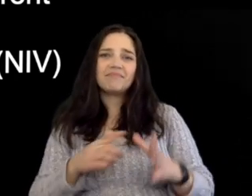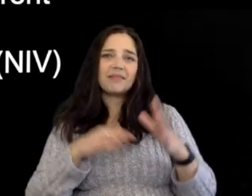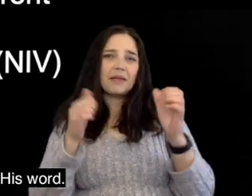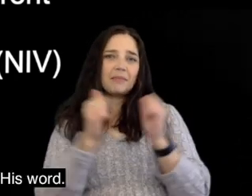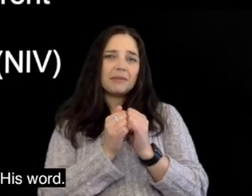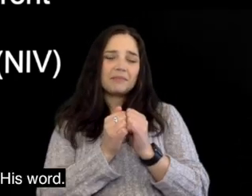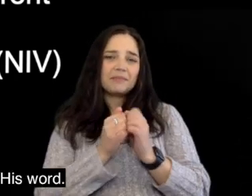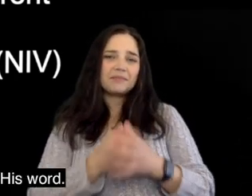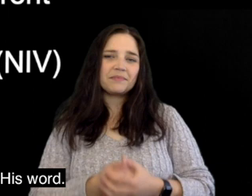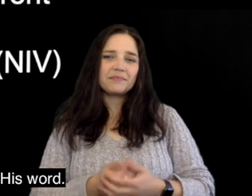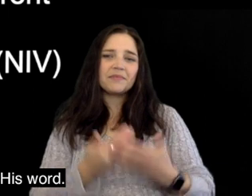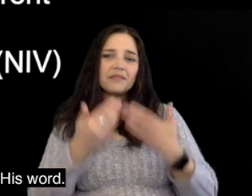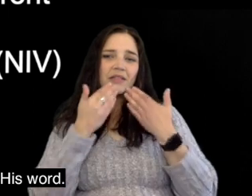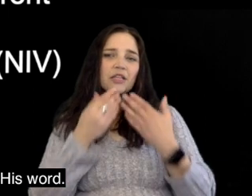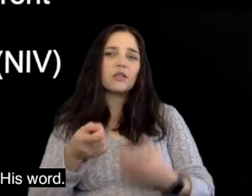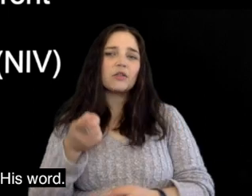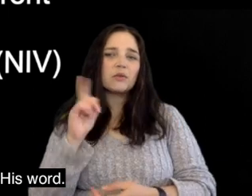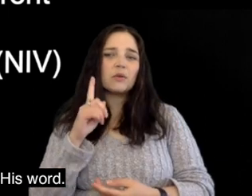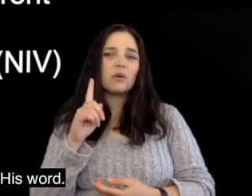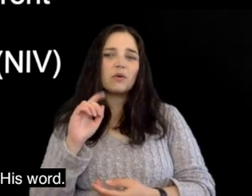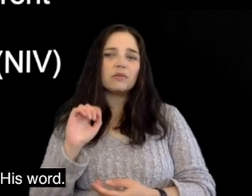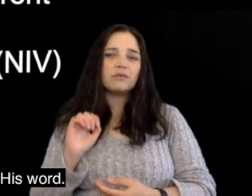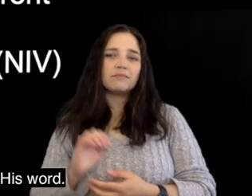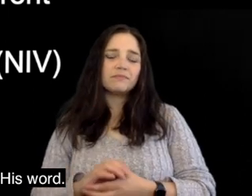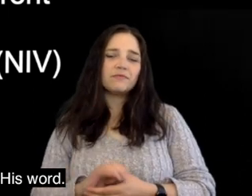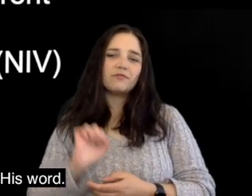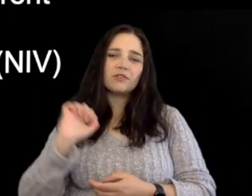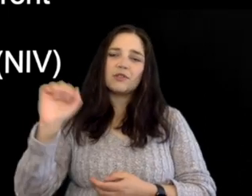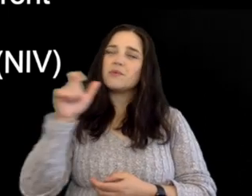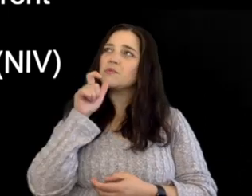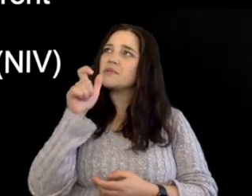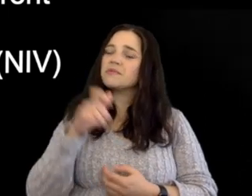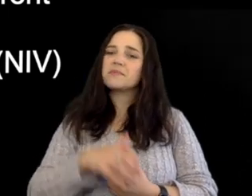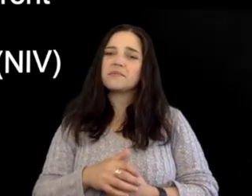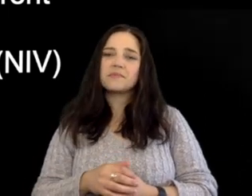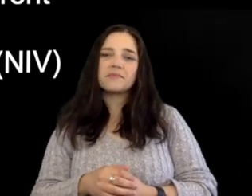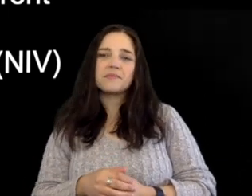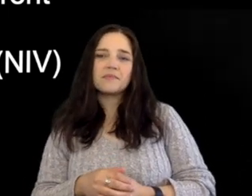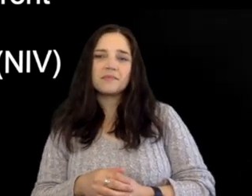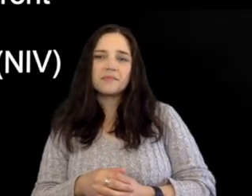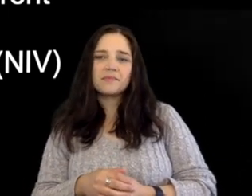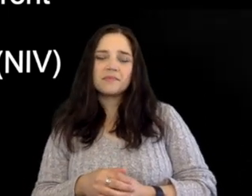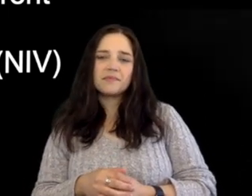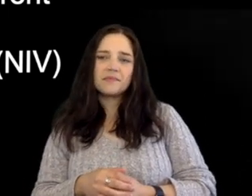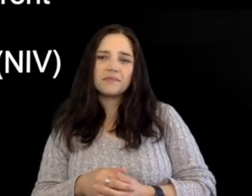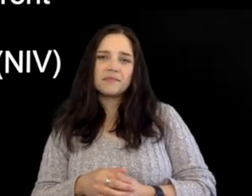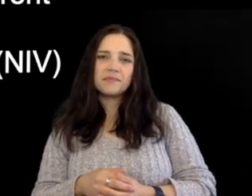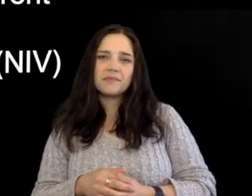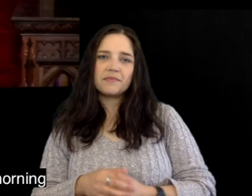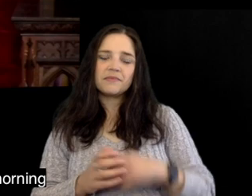Amen. And thanks be to God for his word.